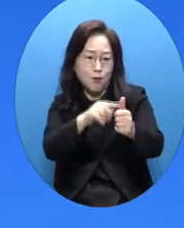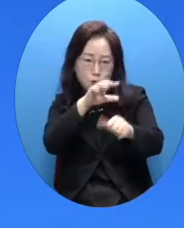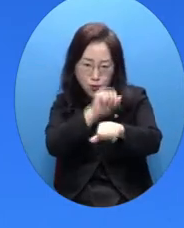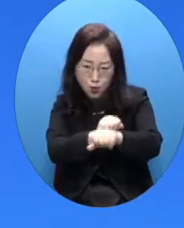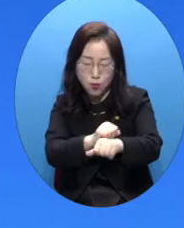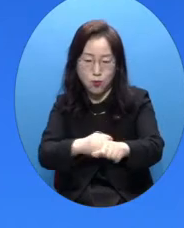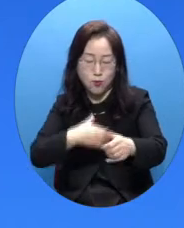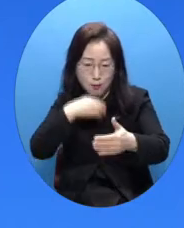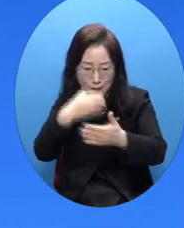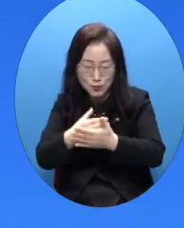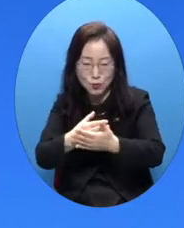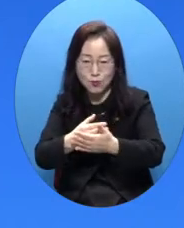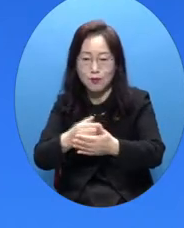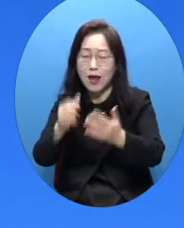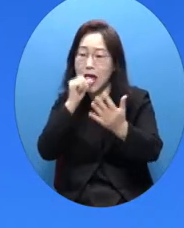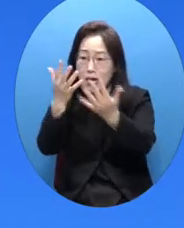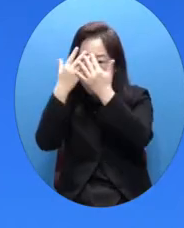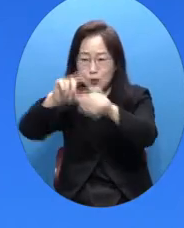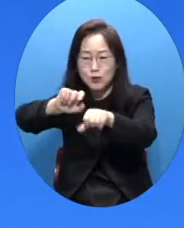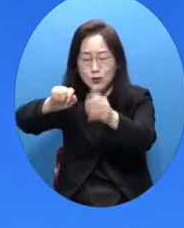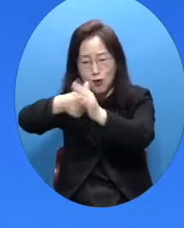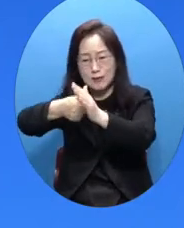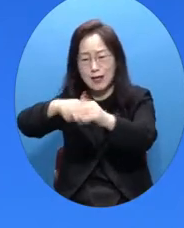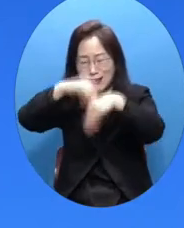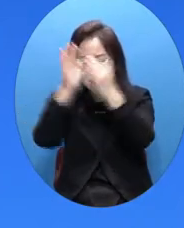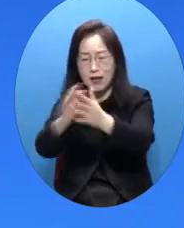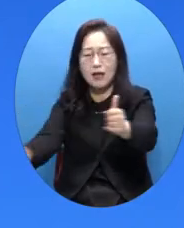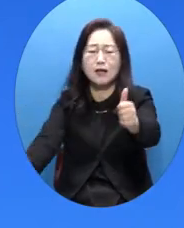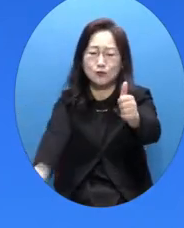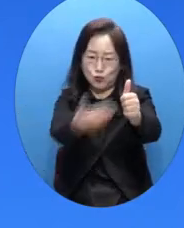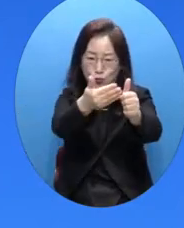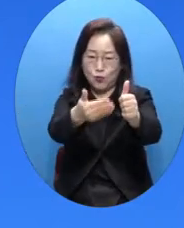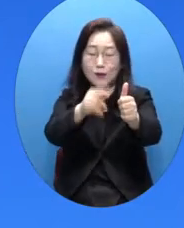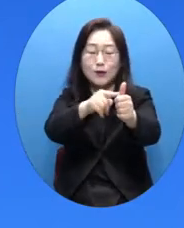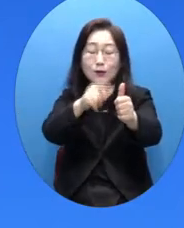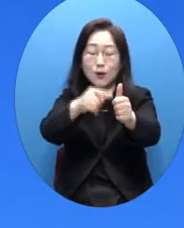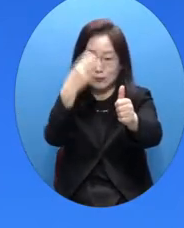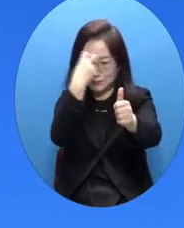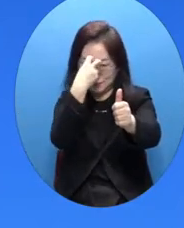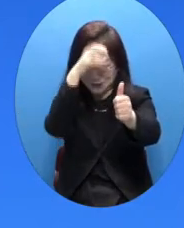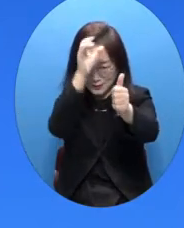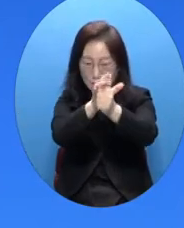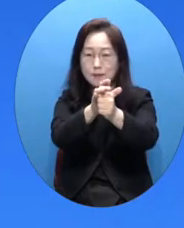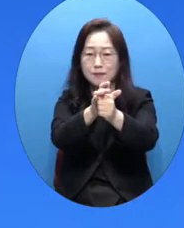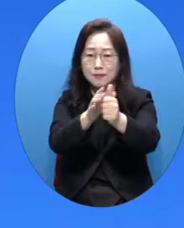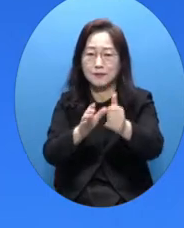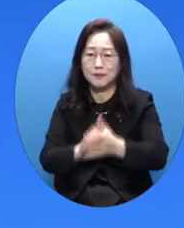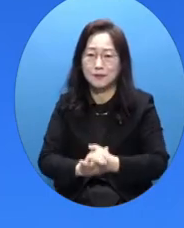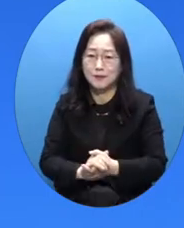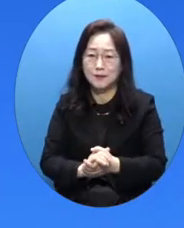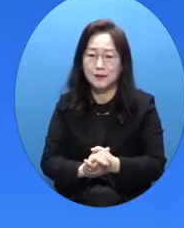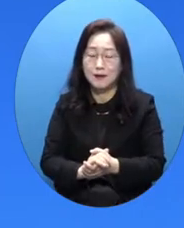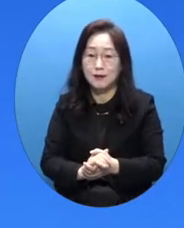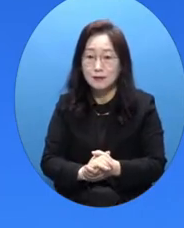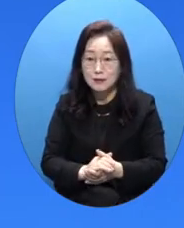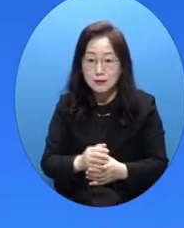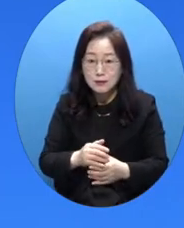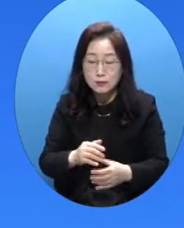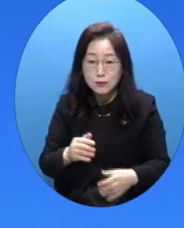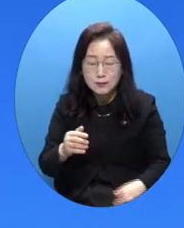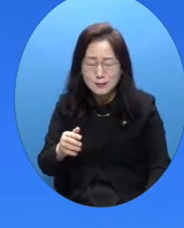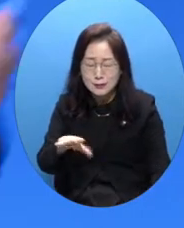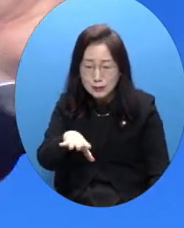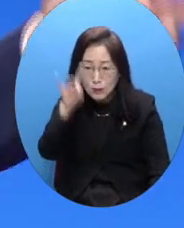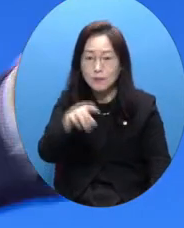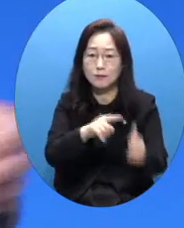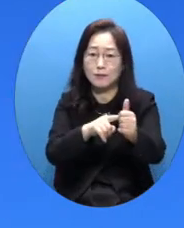keeper just gave him the all the keys of the prison hey take care of the whole prison he trusted him completely